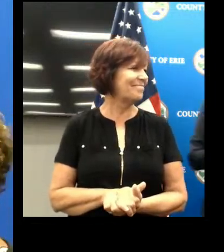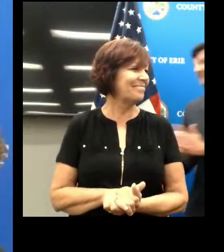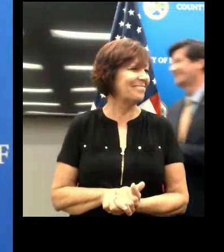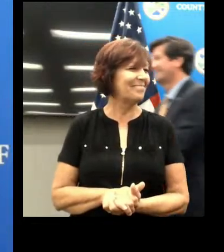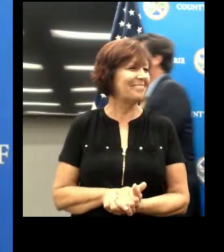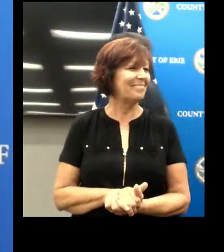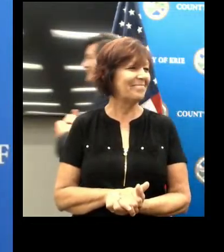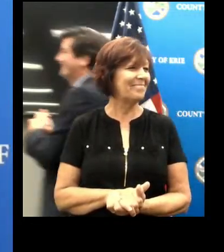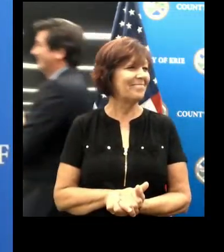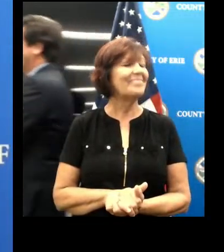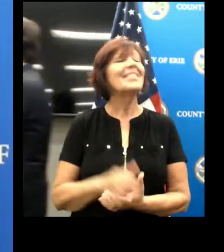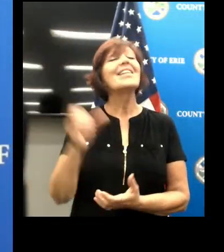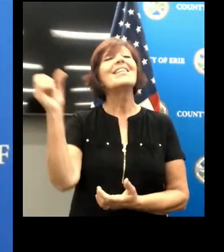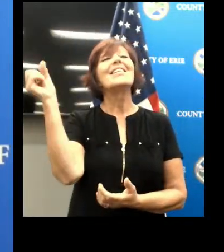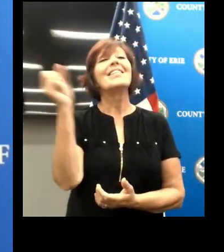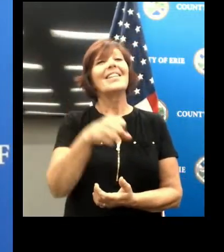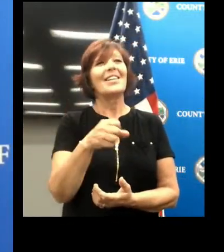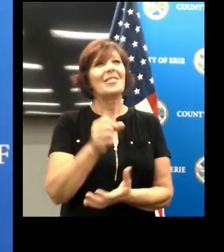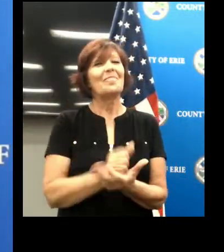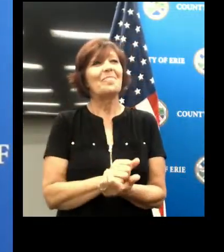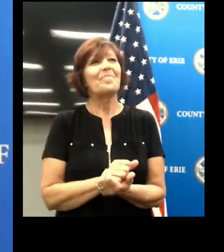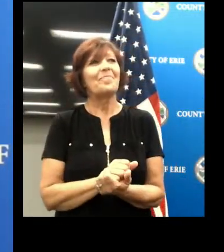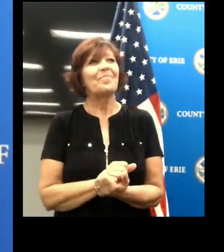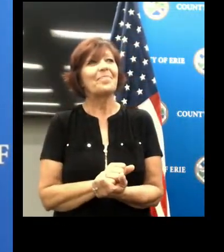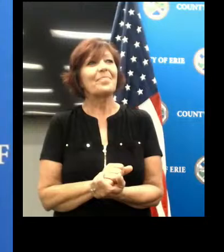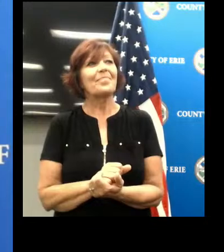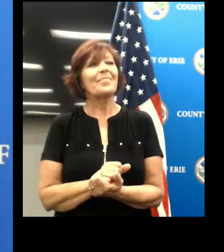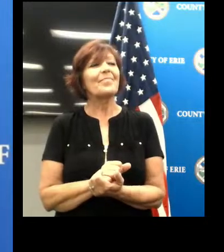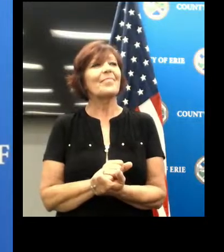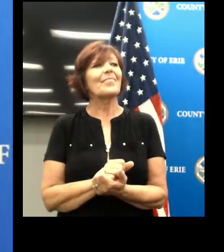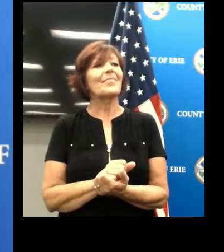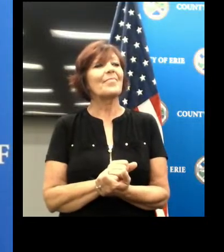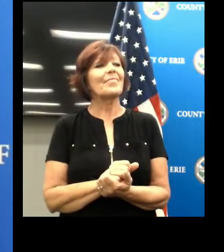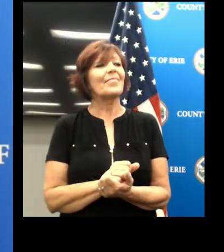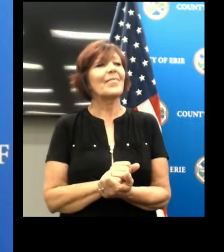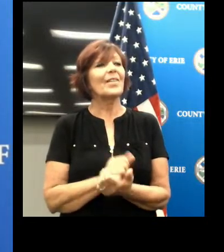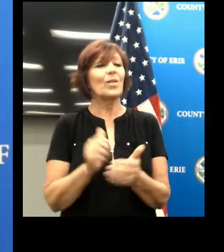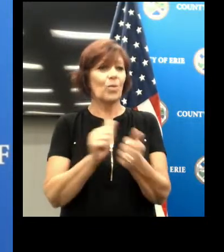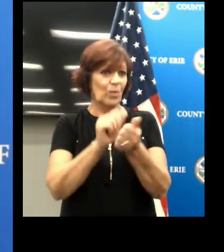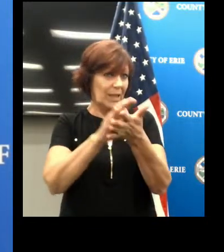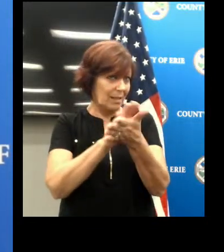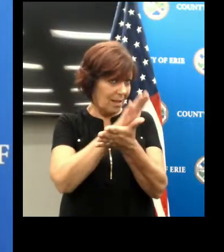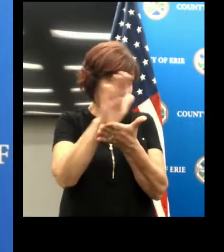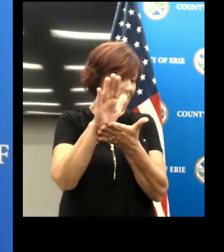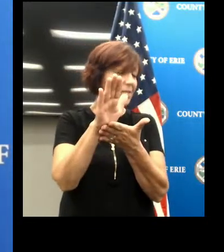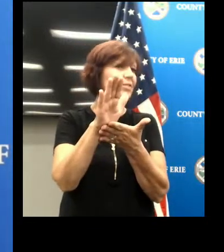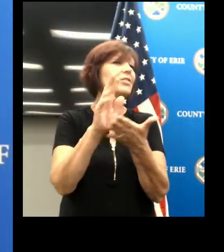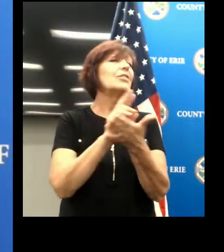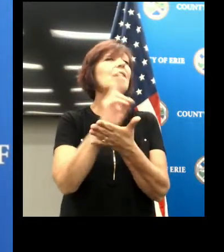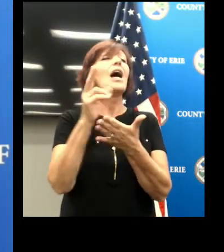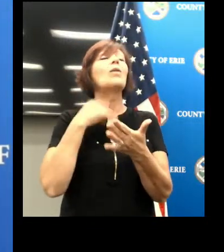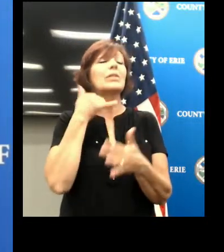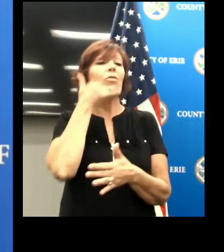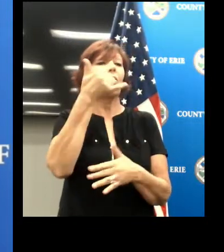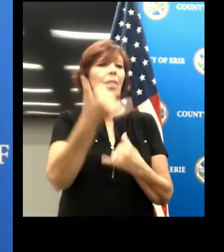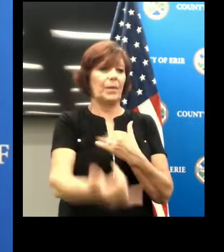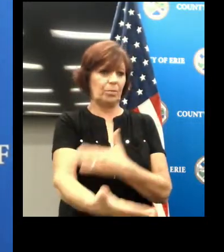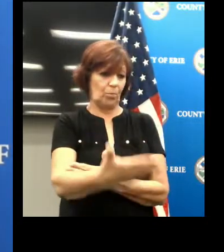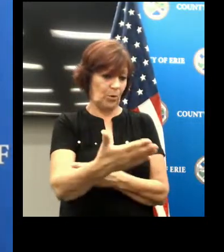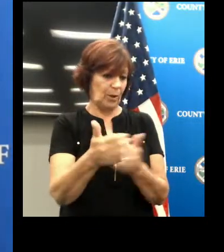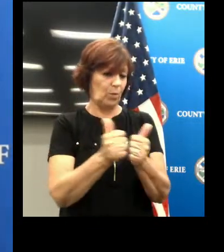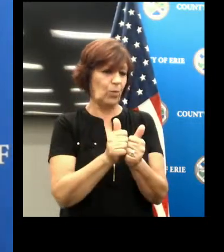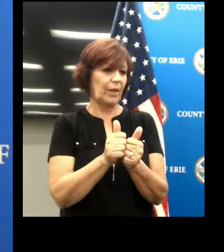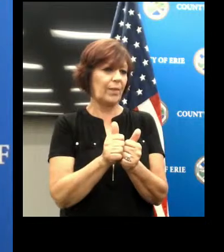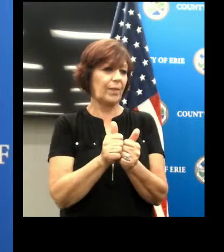Thanks. So, yeah, actually, regarding higher education, so actually I was on a call this morning with a